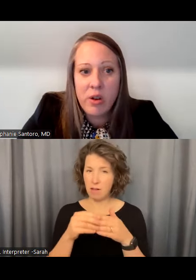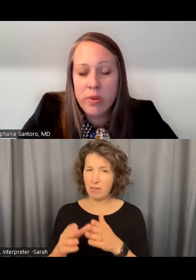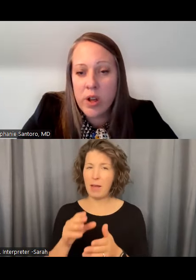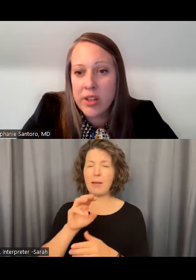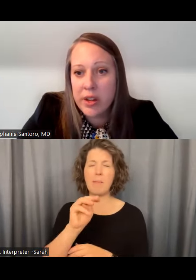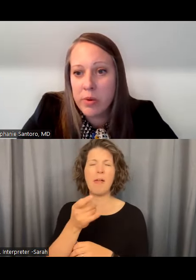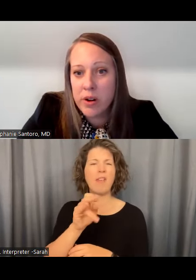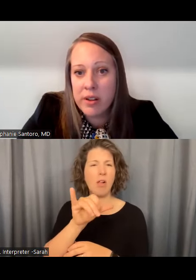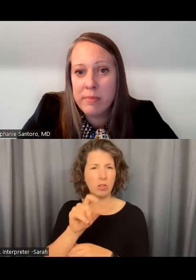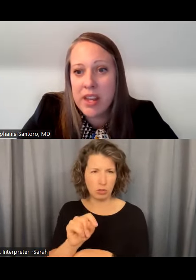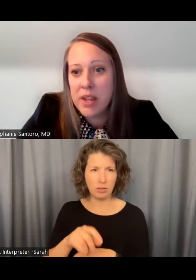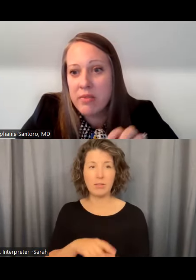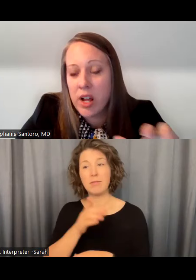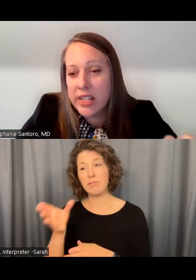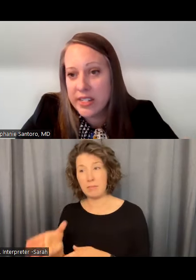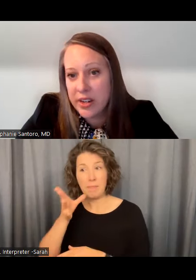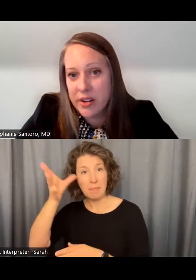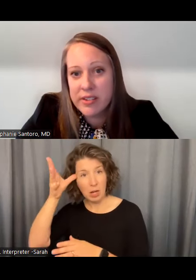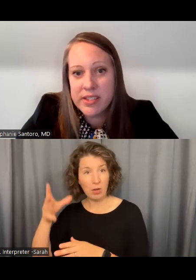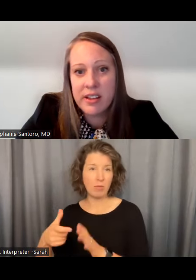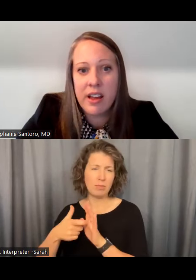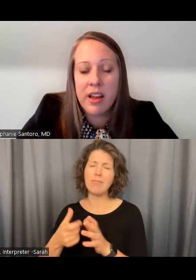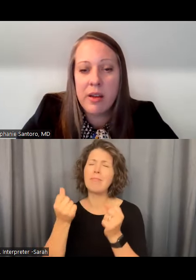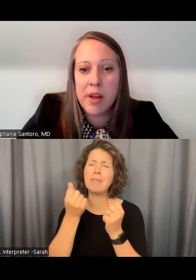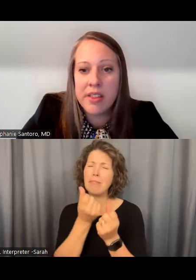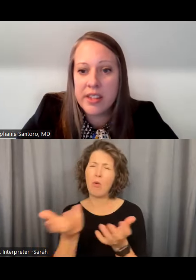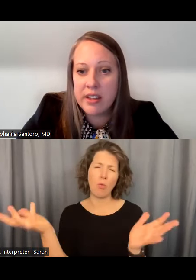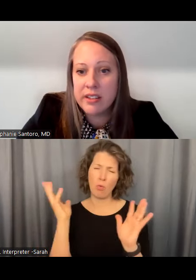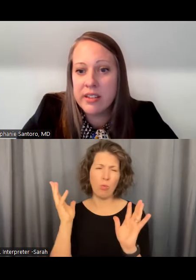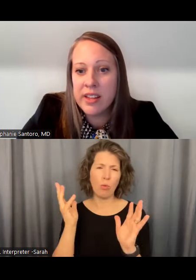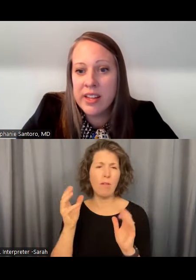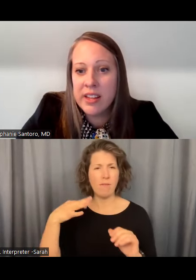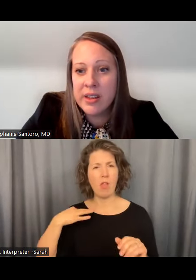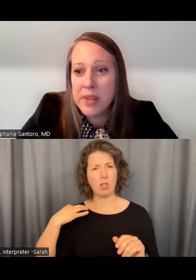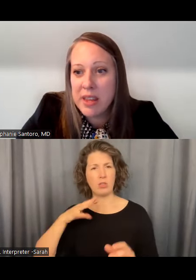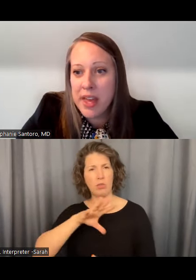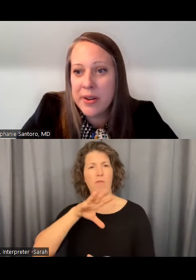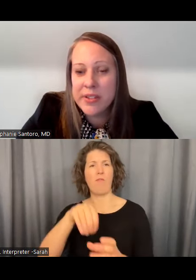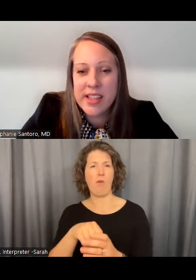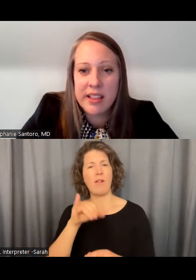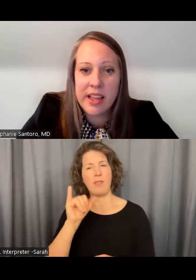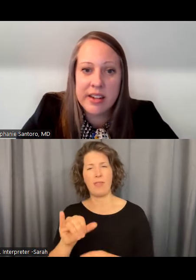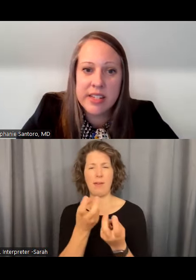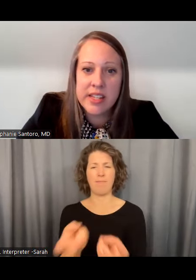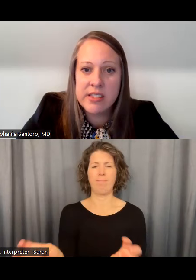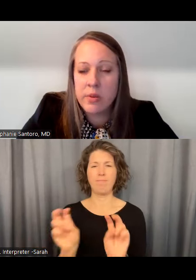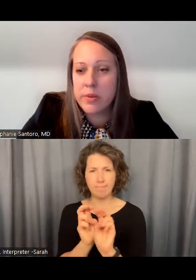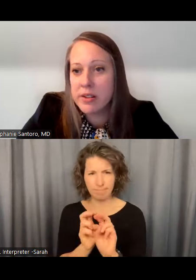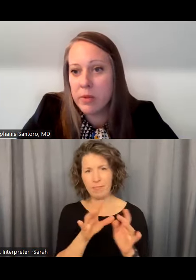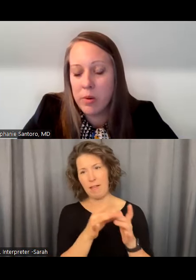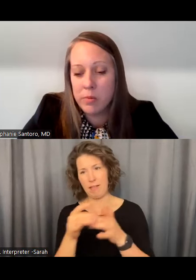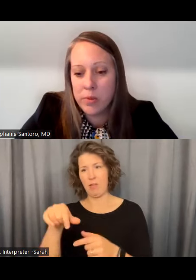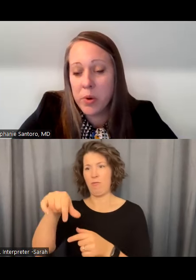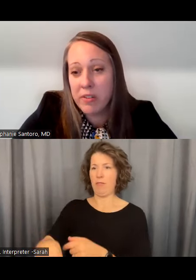And overall, there were many, many volunteers on the committee panels that led into this. So